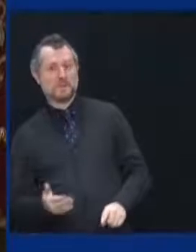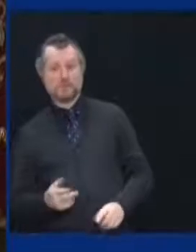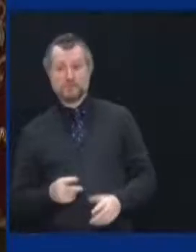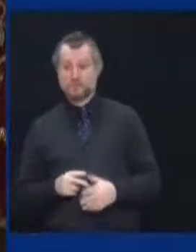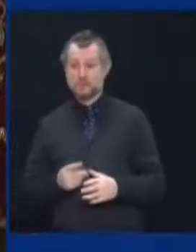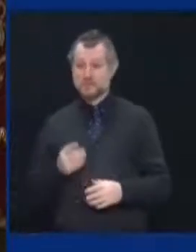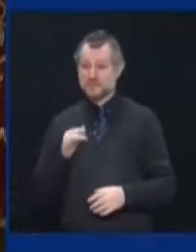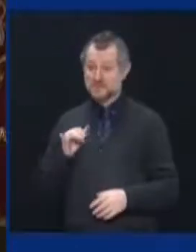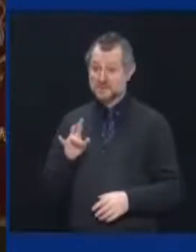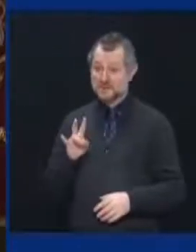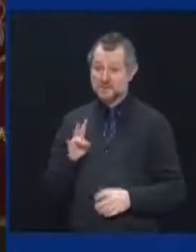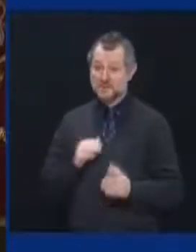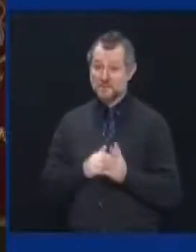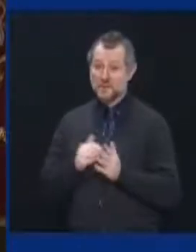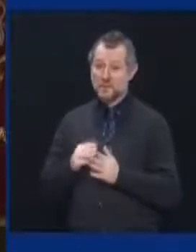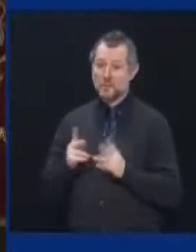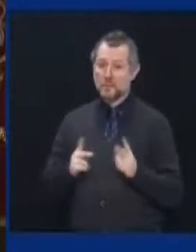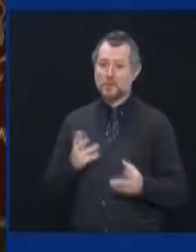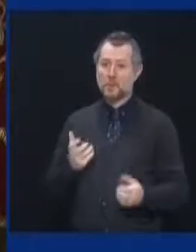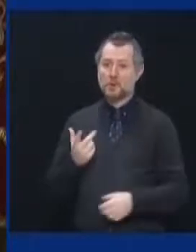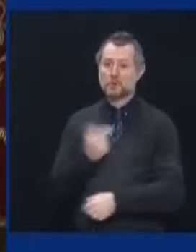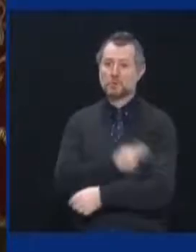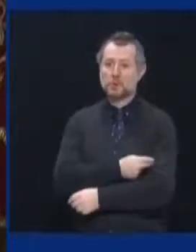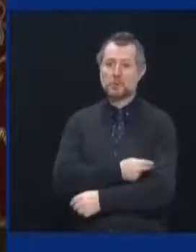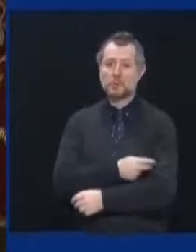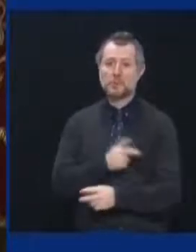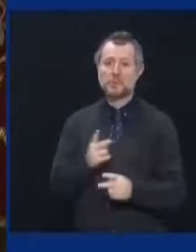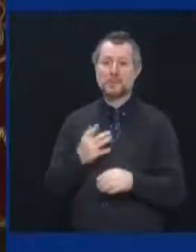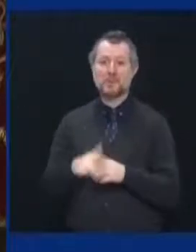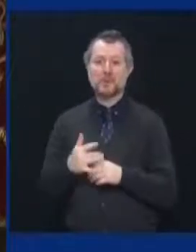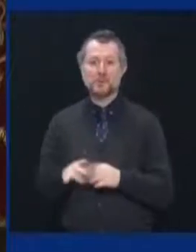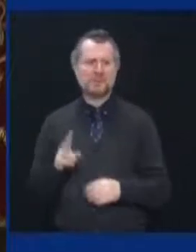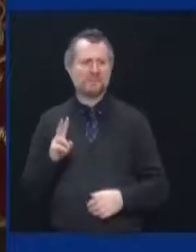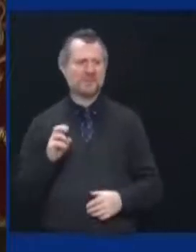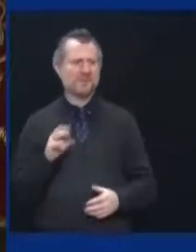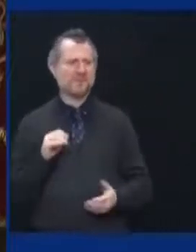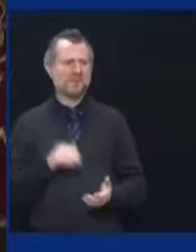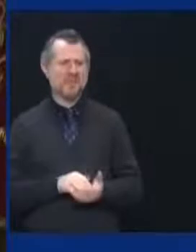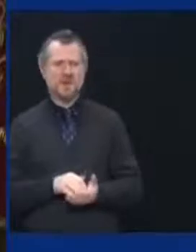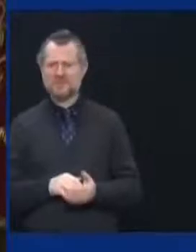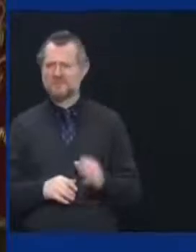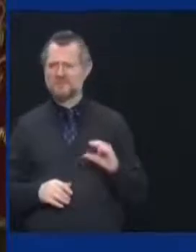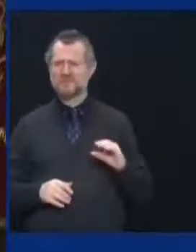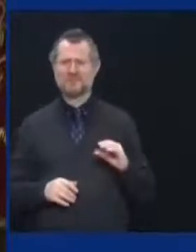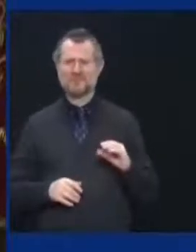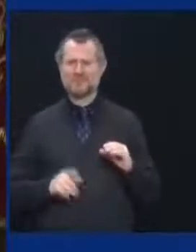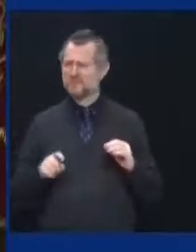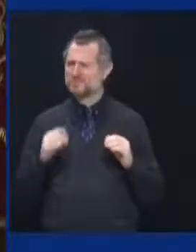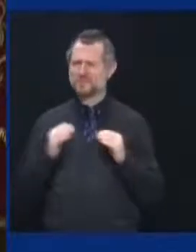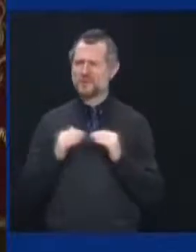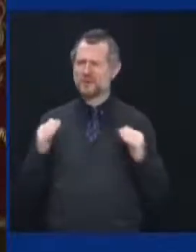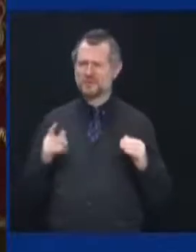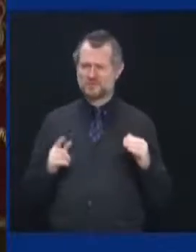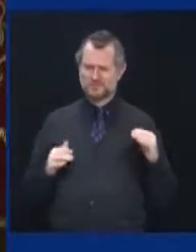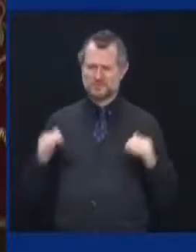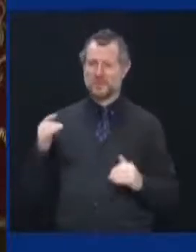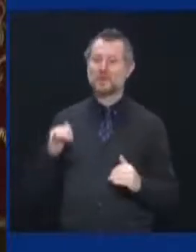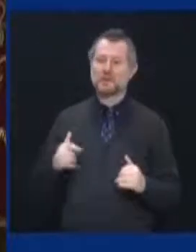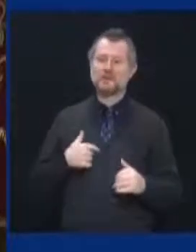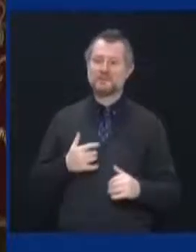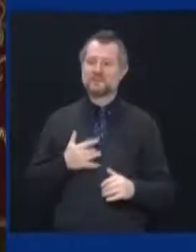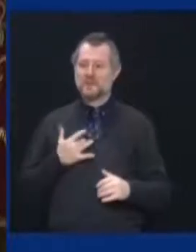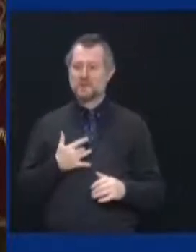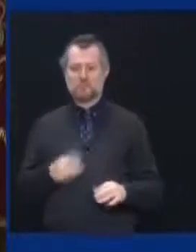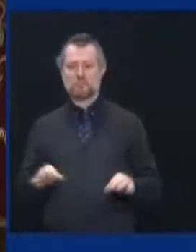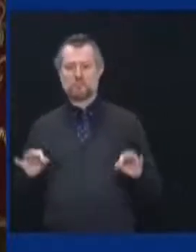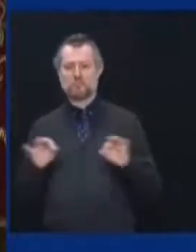people vying for 250,000 shots, and the system to sign up has to be fair. And so we felt that it was important that we reset